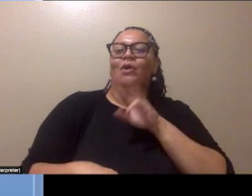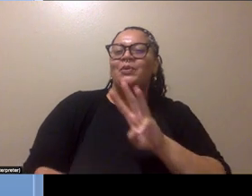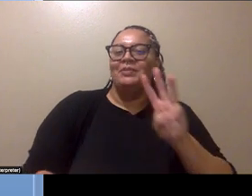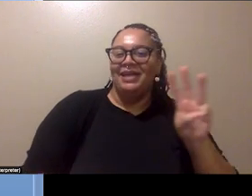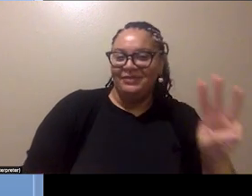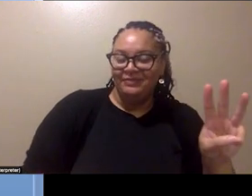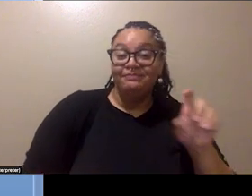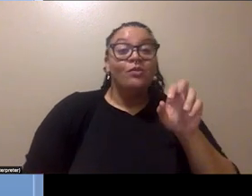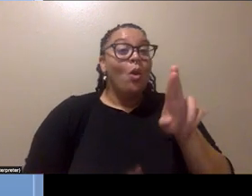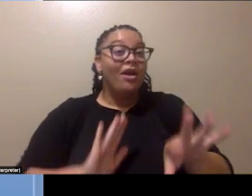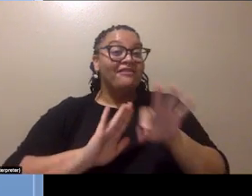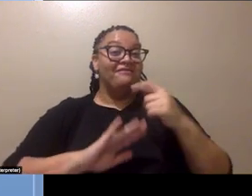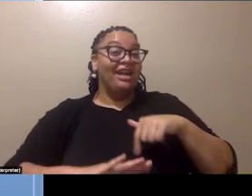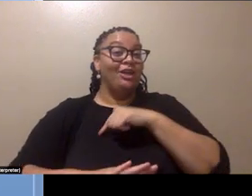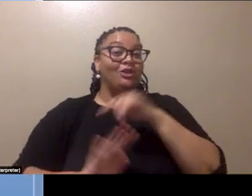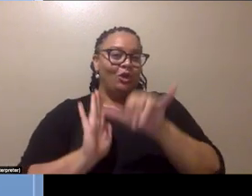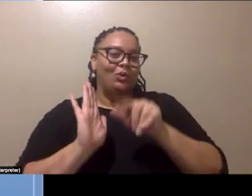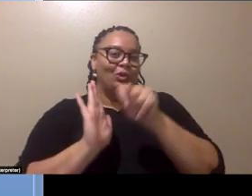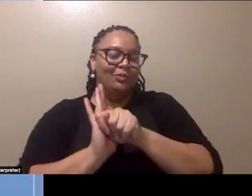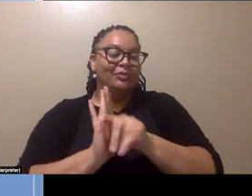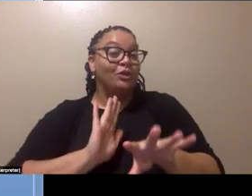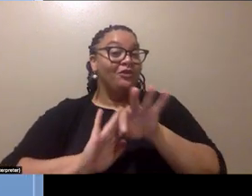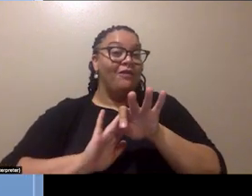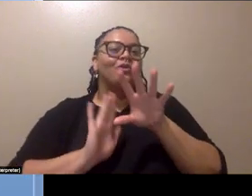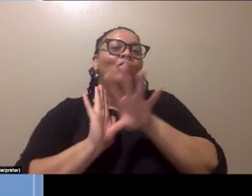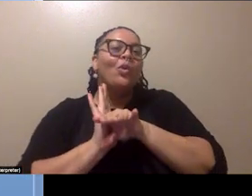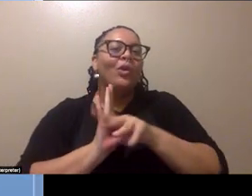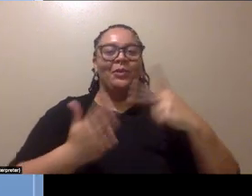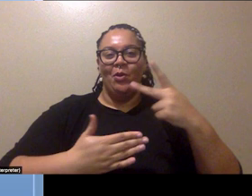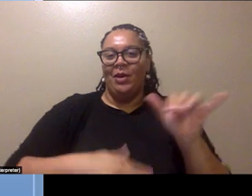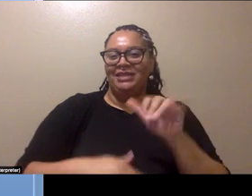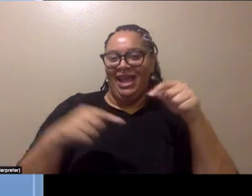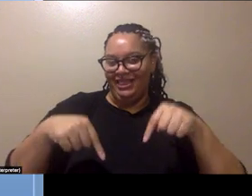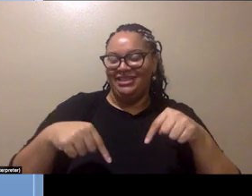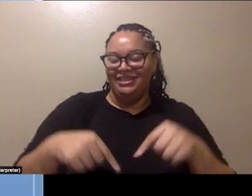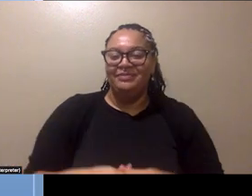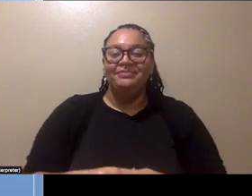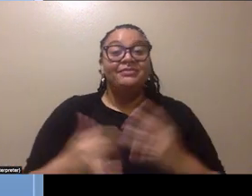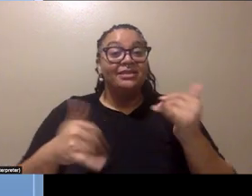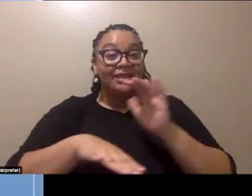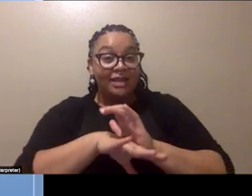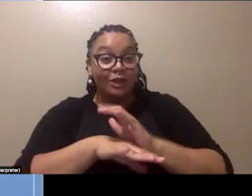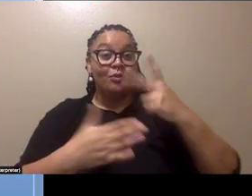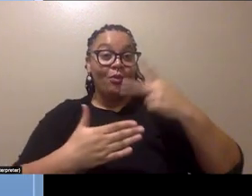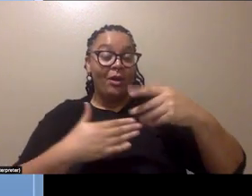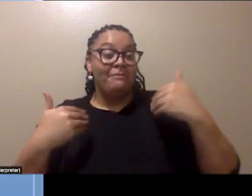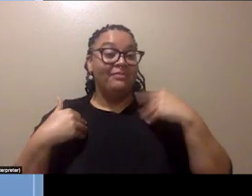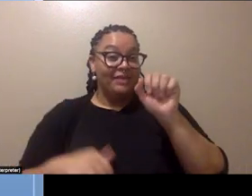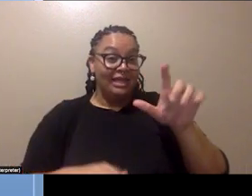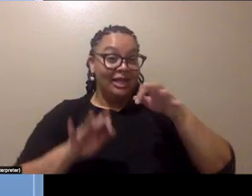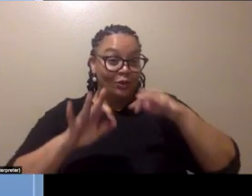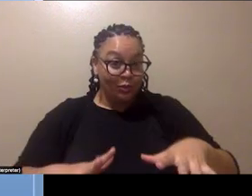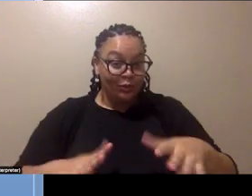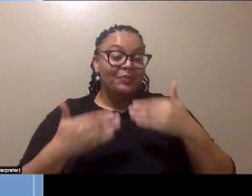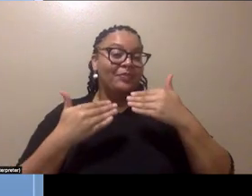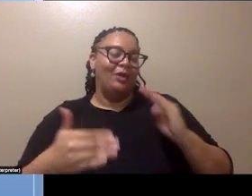deschuteslibrary.org/calendar, or go to our YouTube channel to find recordings of programs like this one. Tonight's program has ASL interpretation.